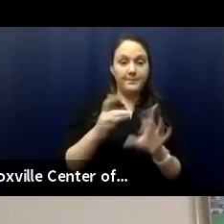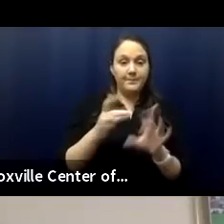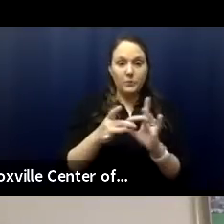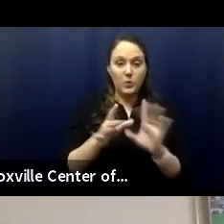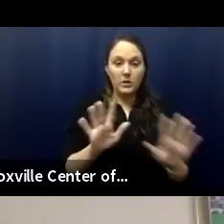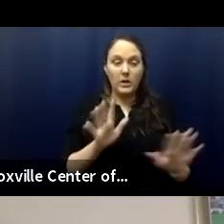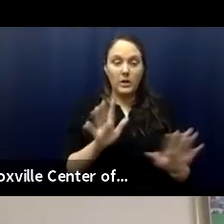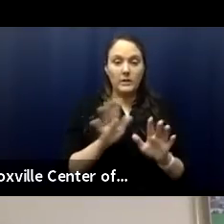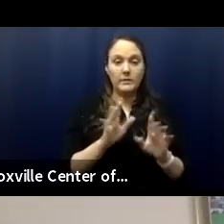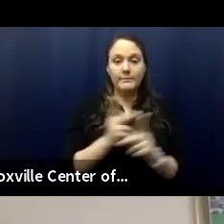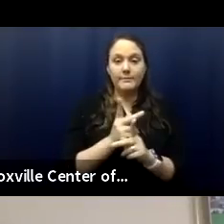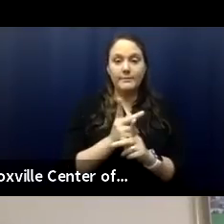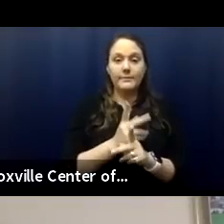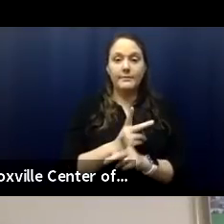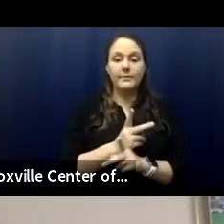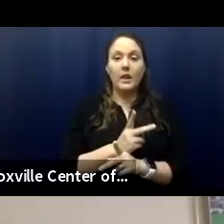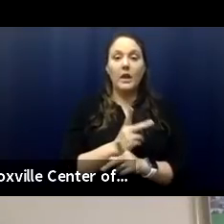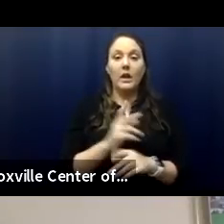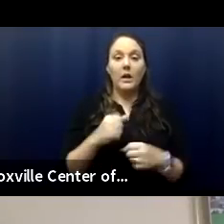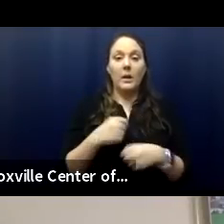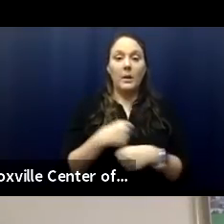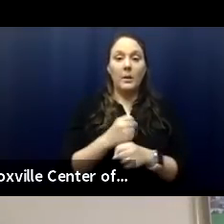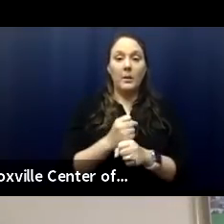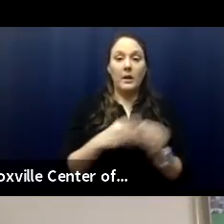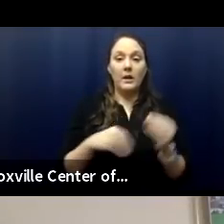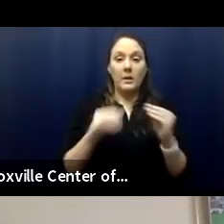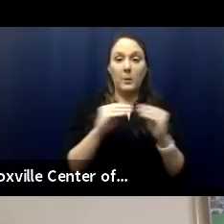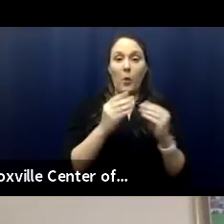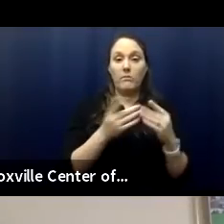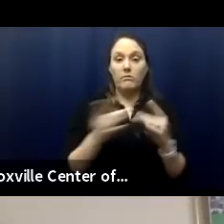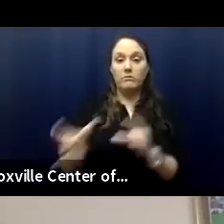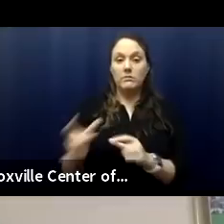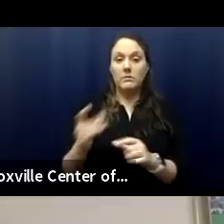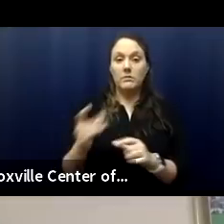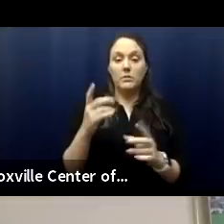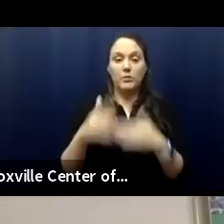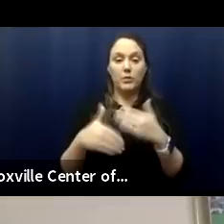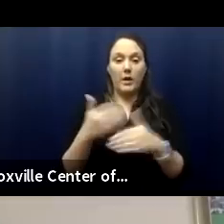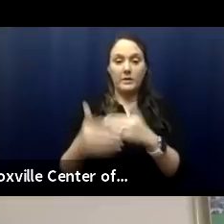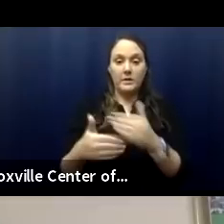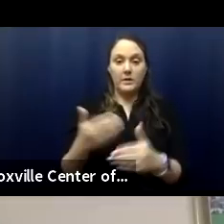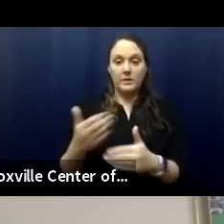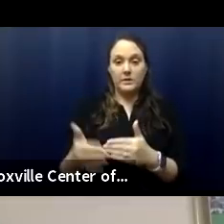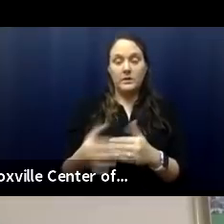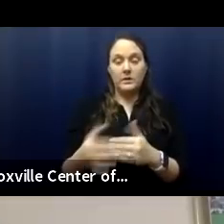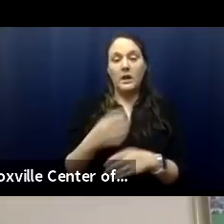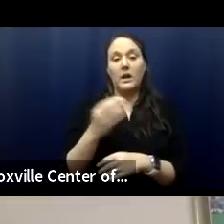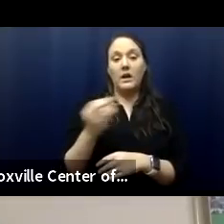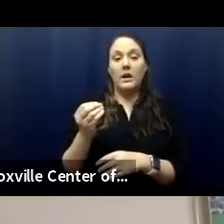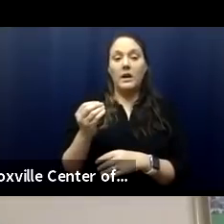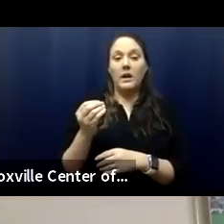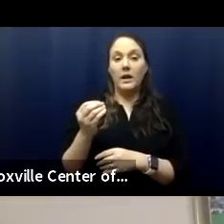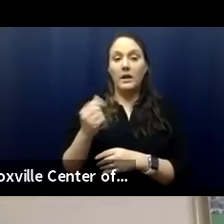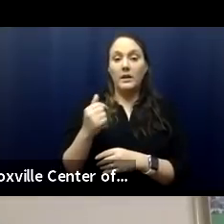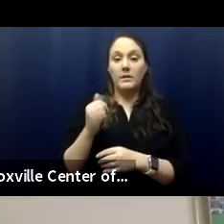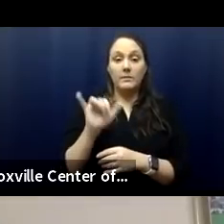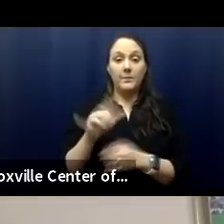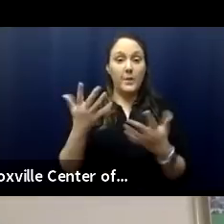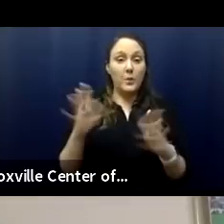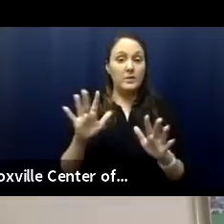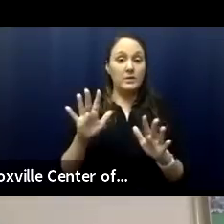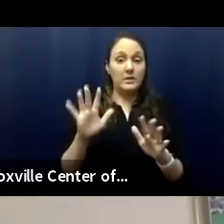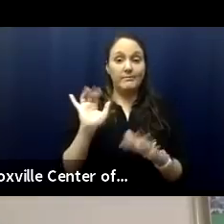make that a little more of an automated process than it was this time. And that was it. That was all I needed to bring